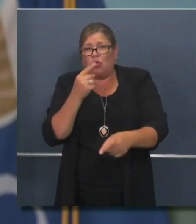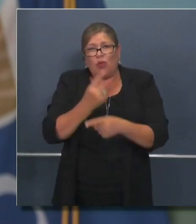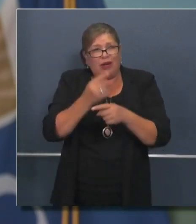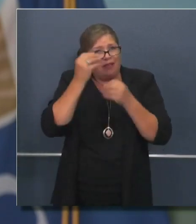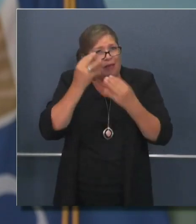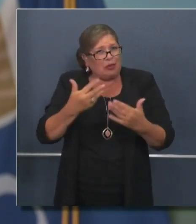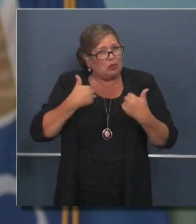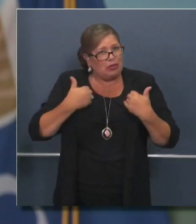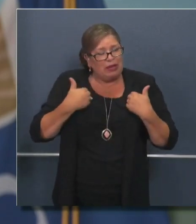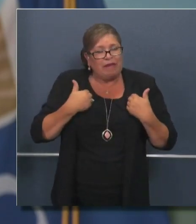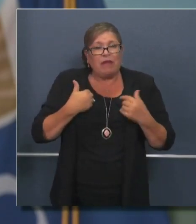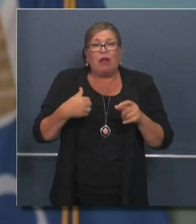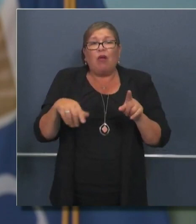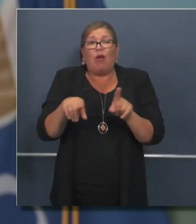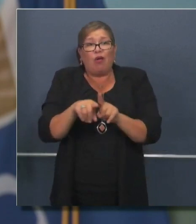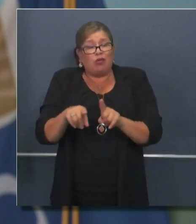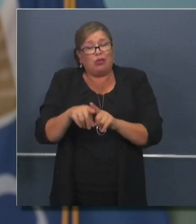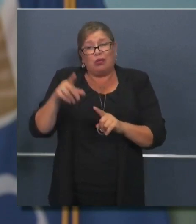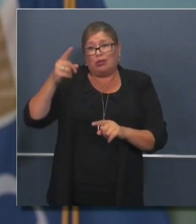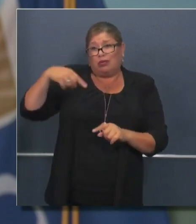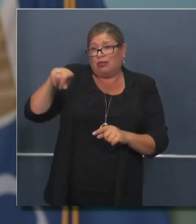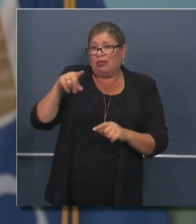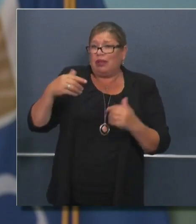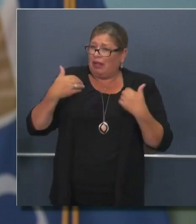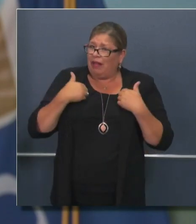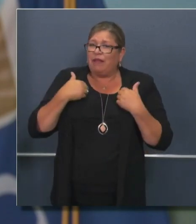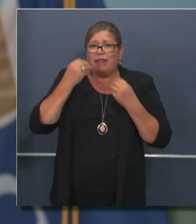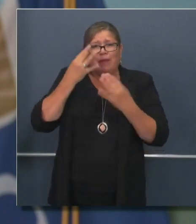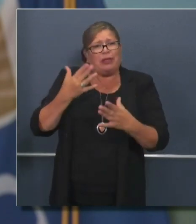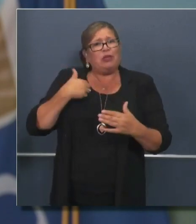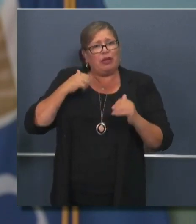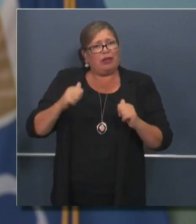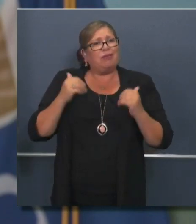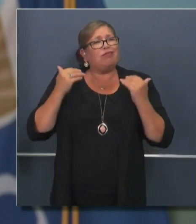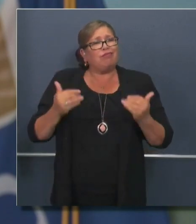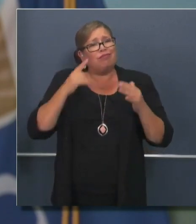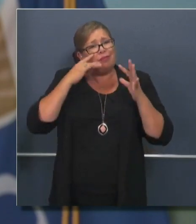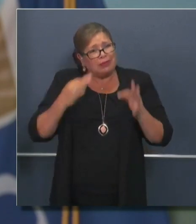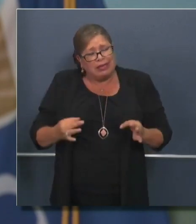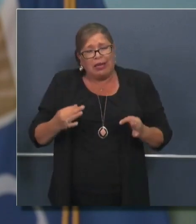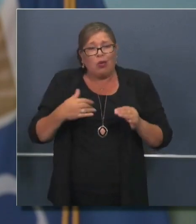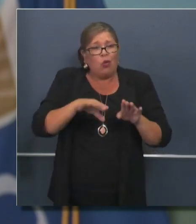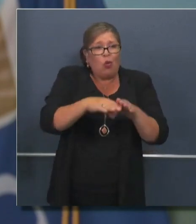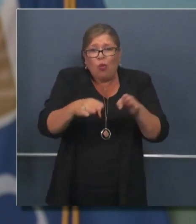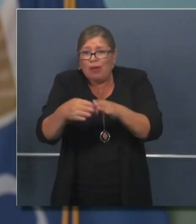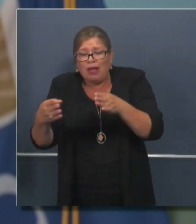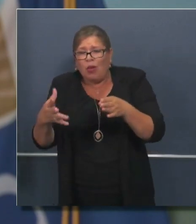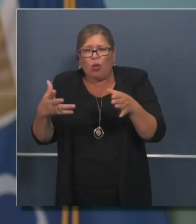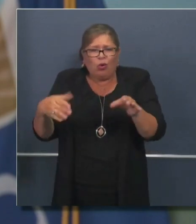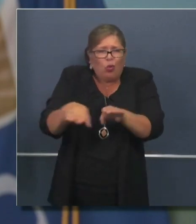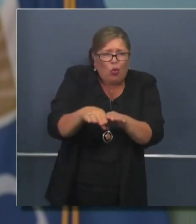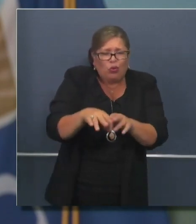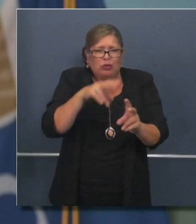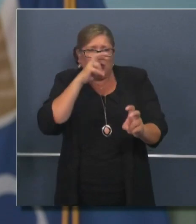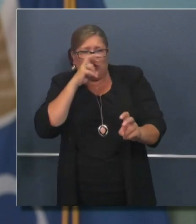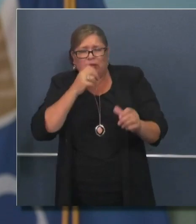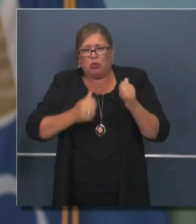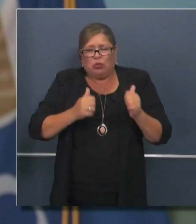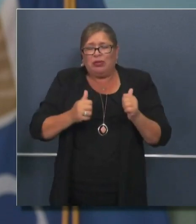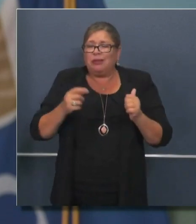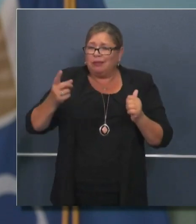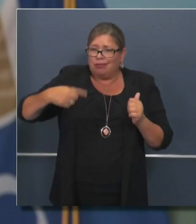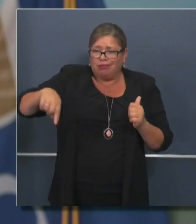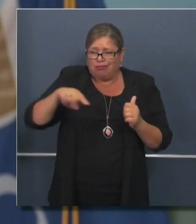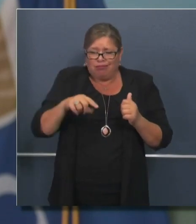those difficult decisions for their own communities, working with the elected officials and other county and city and community